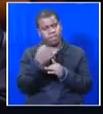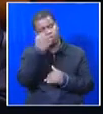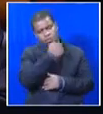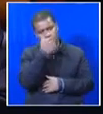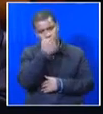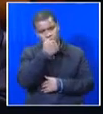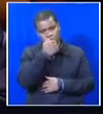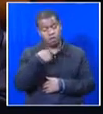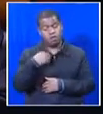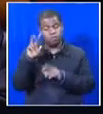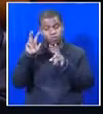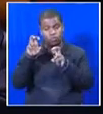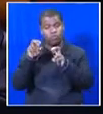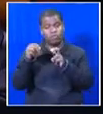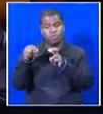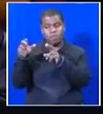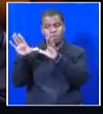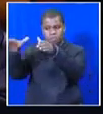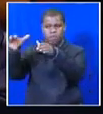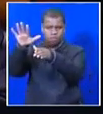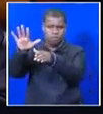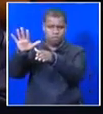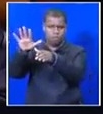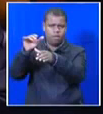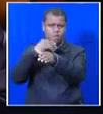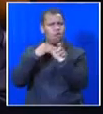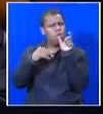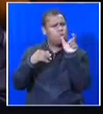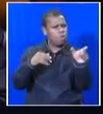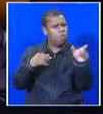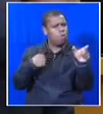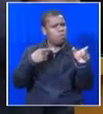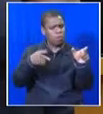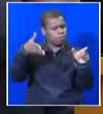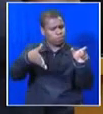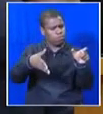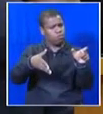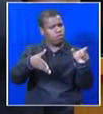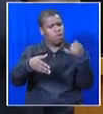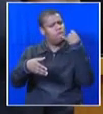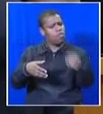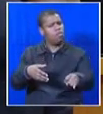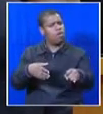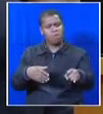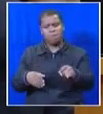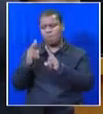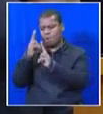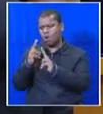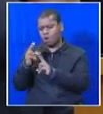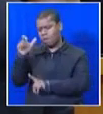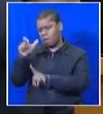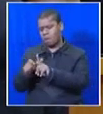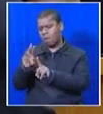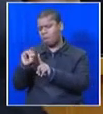we can have a discussion about it in the Chief Whip's Forum, but there's certain words that are just never uttered in this House. Now, the Honourable Mshlongo has uttered that